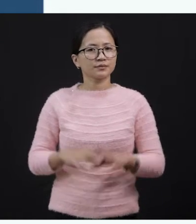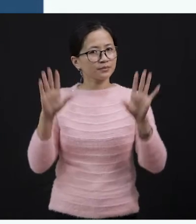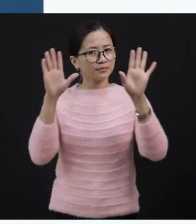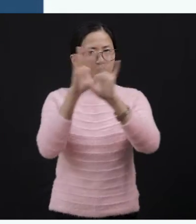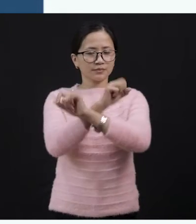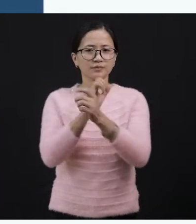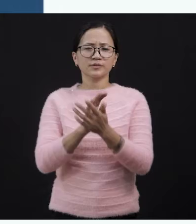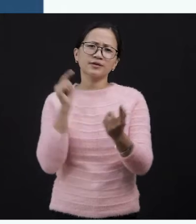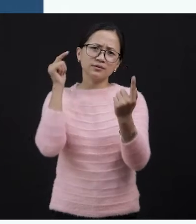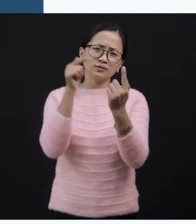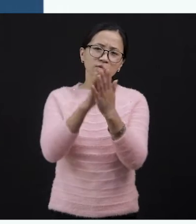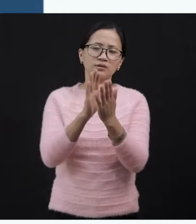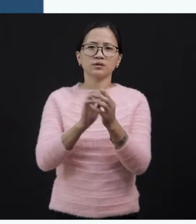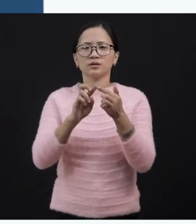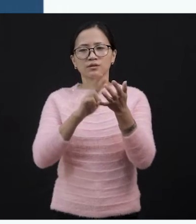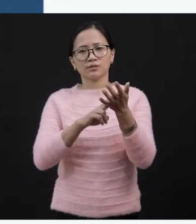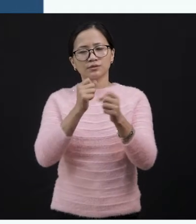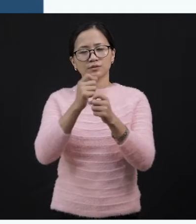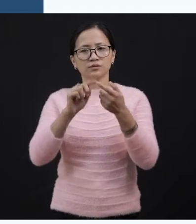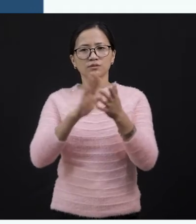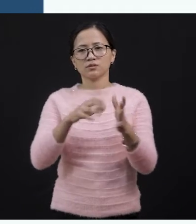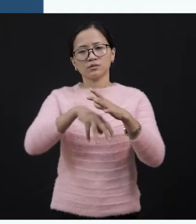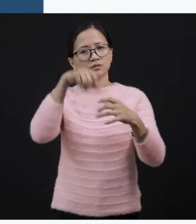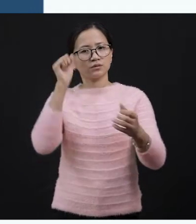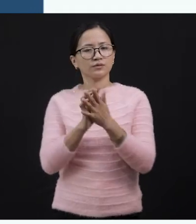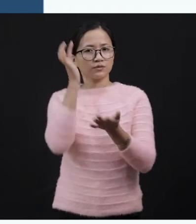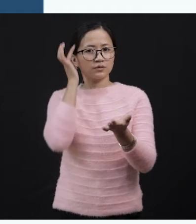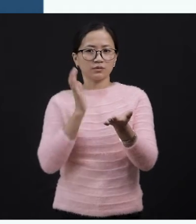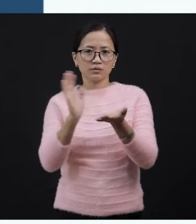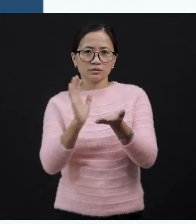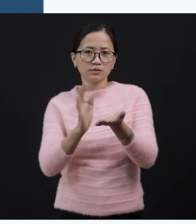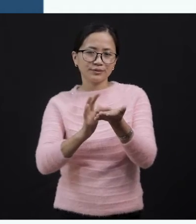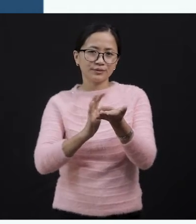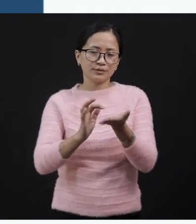dark until it emerges out of the shadow.